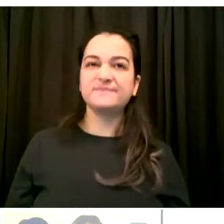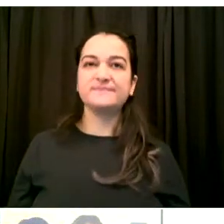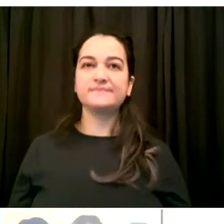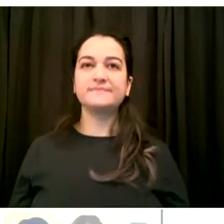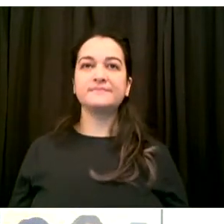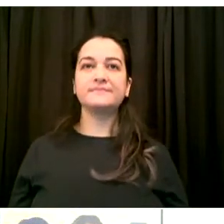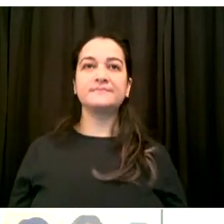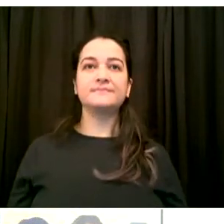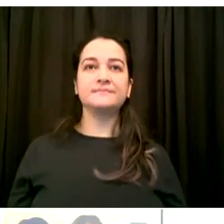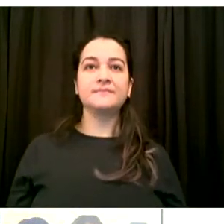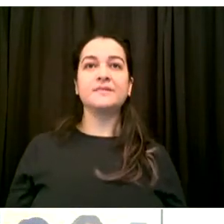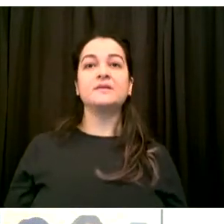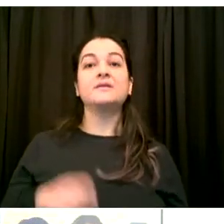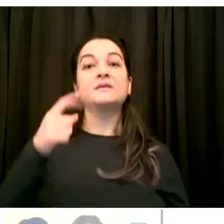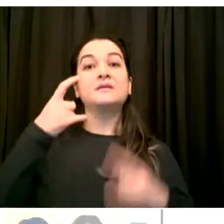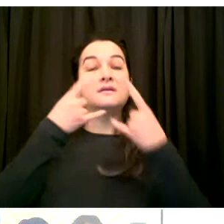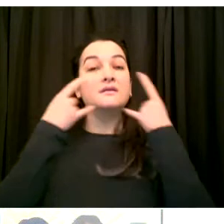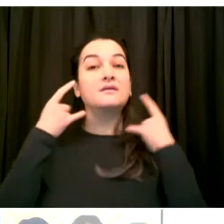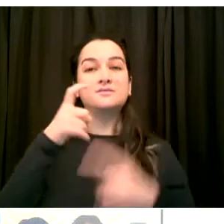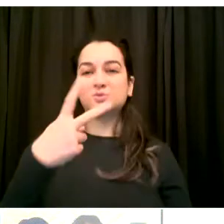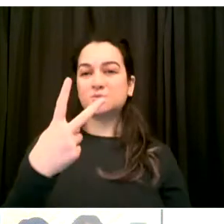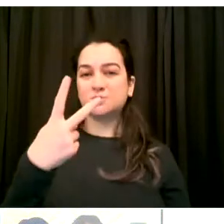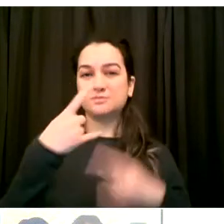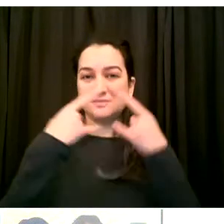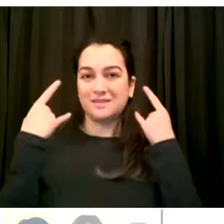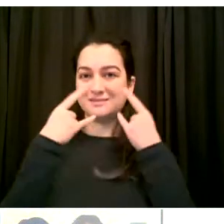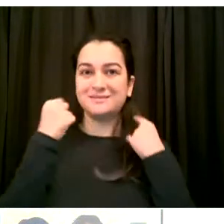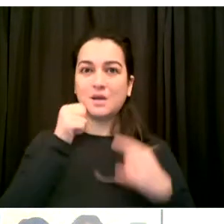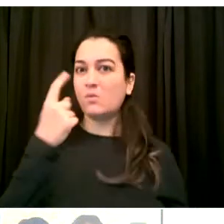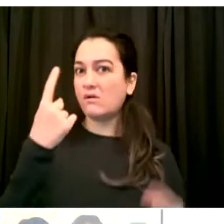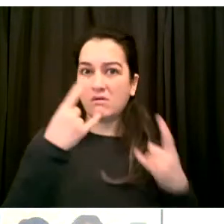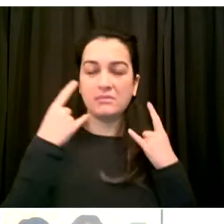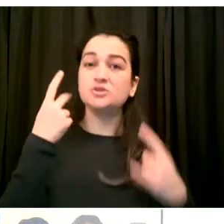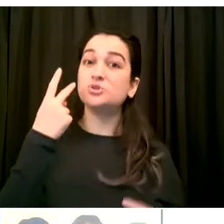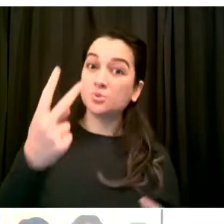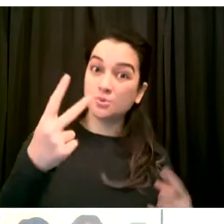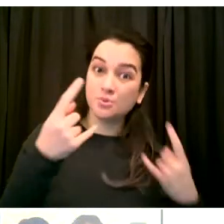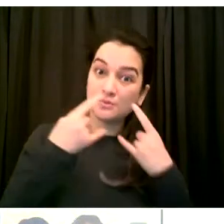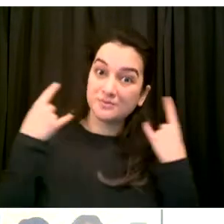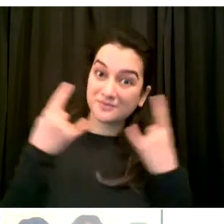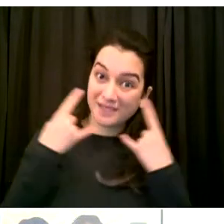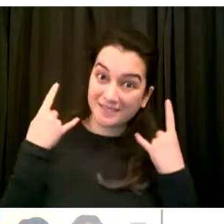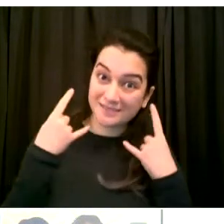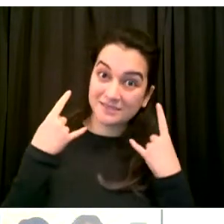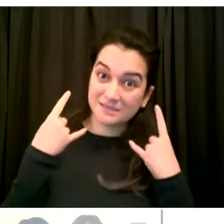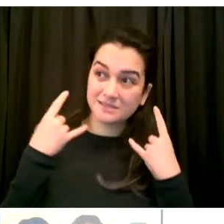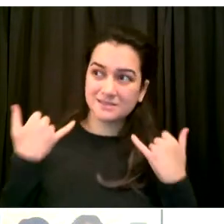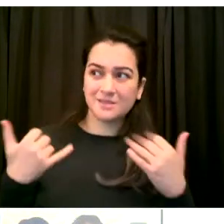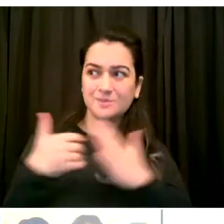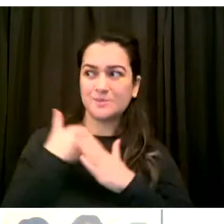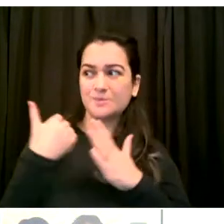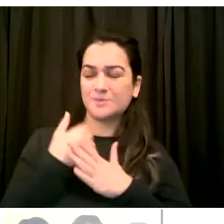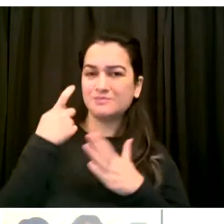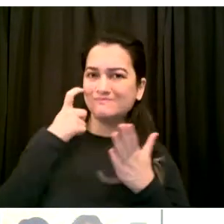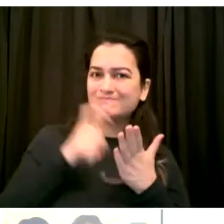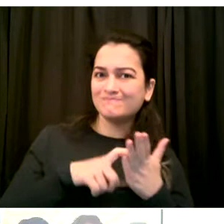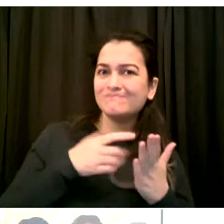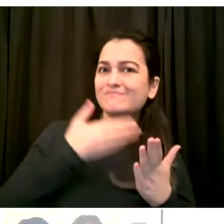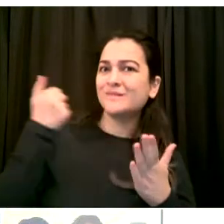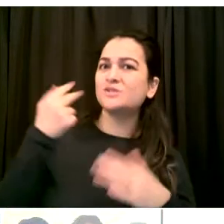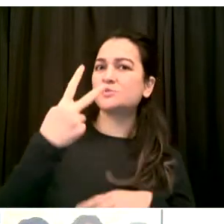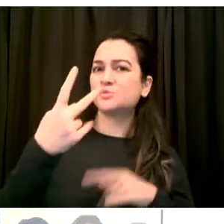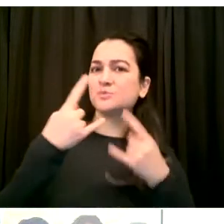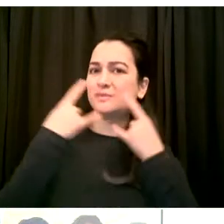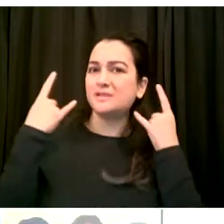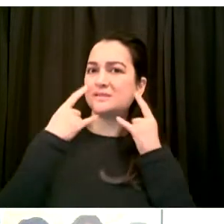should become more common among New Yorkers as well. And specifically with respect to wearing your mask after